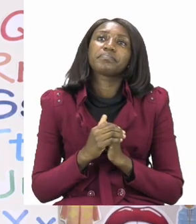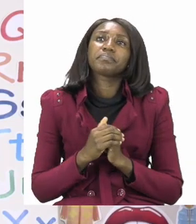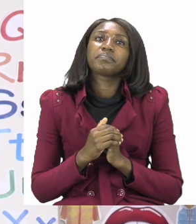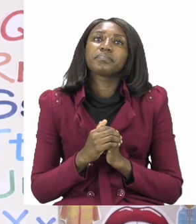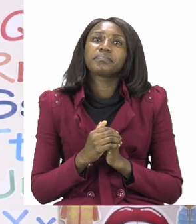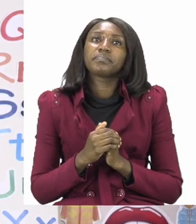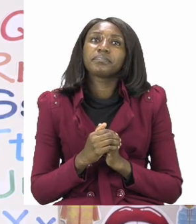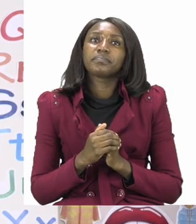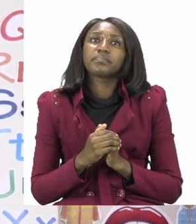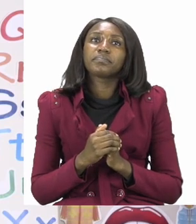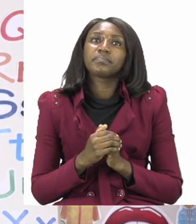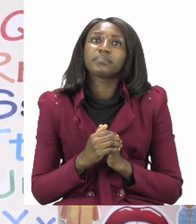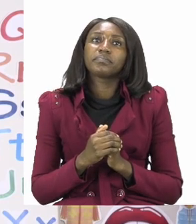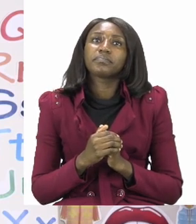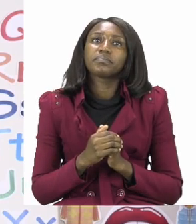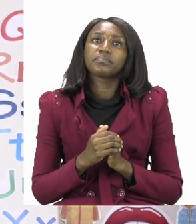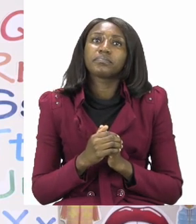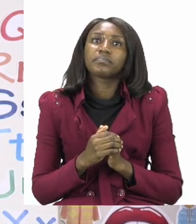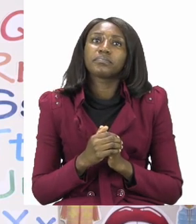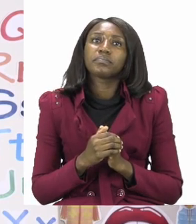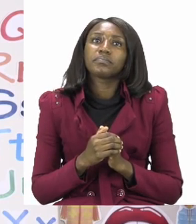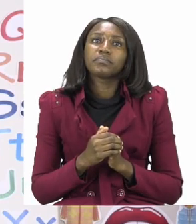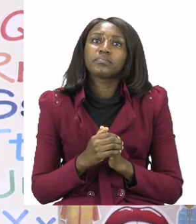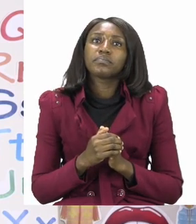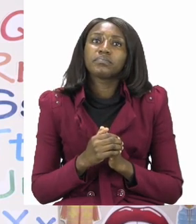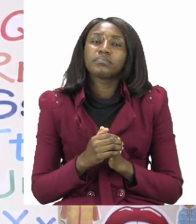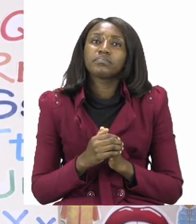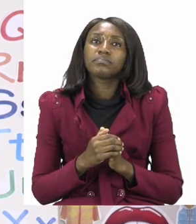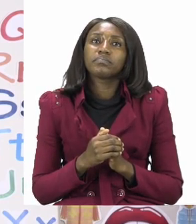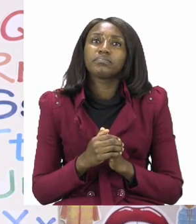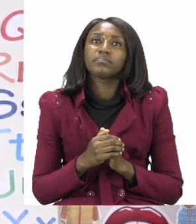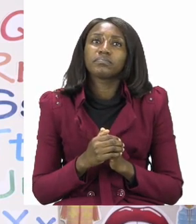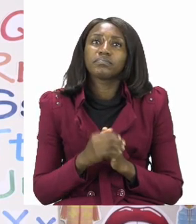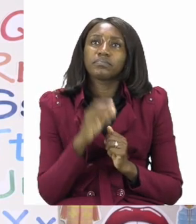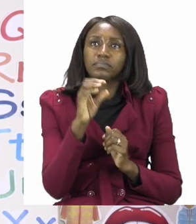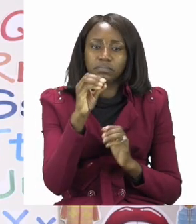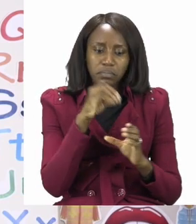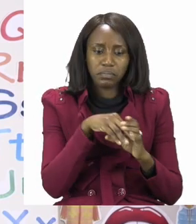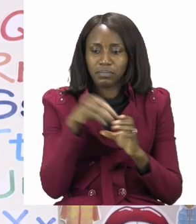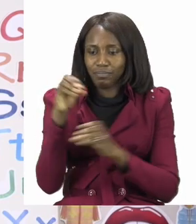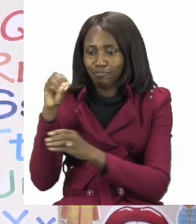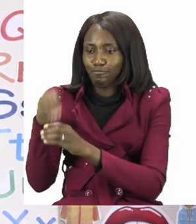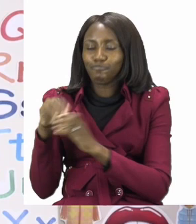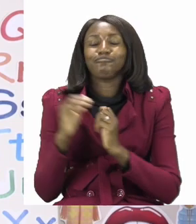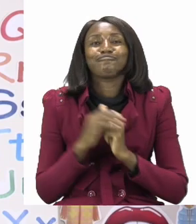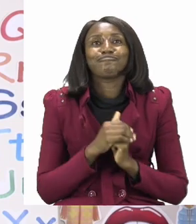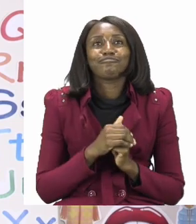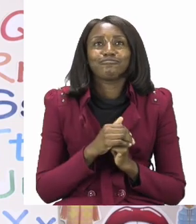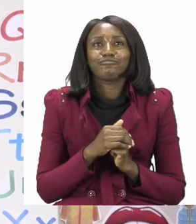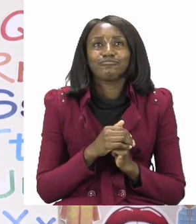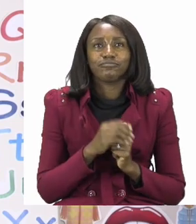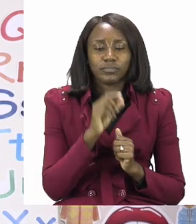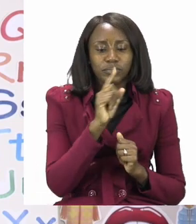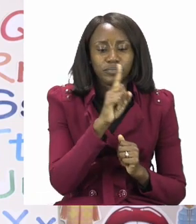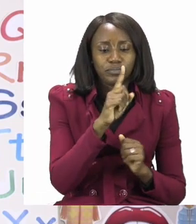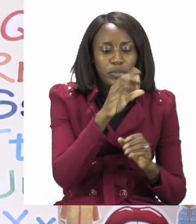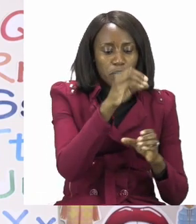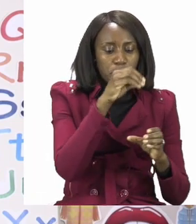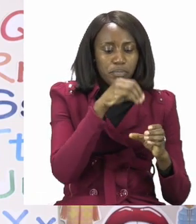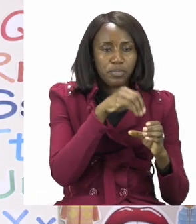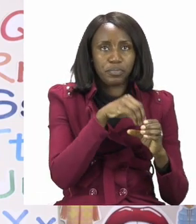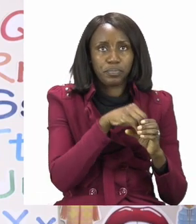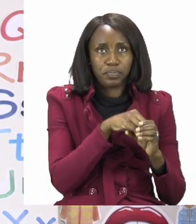2. So, now that we have our circles, we need to share. Circle A will get